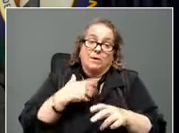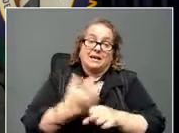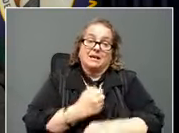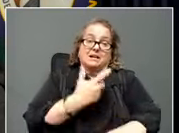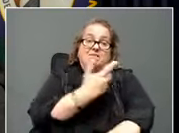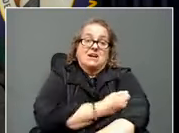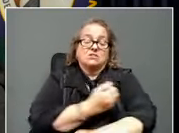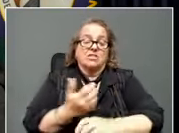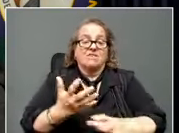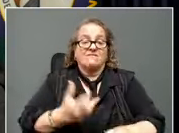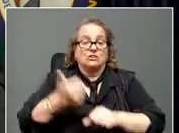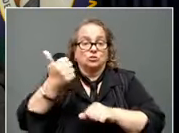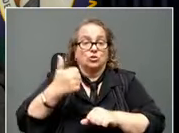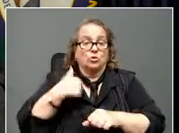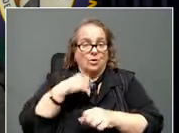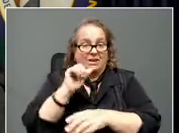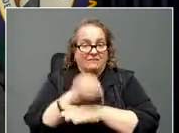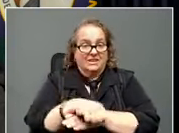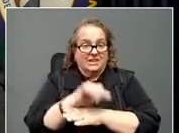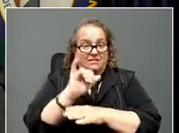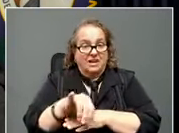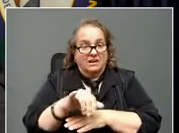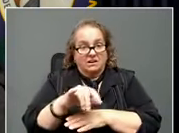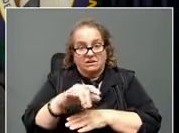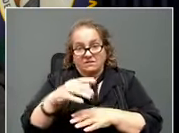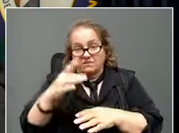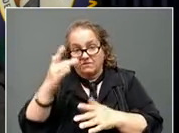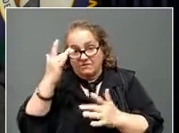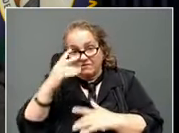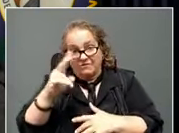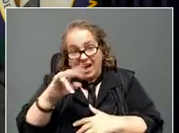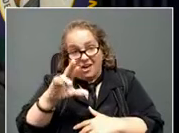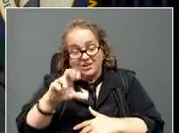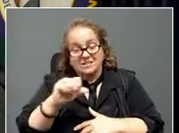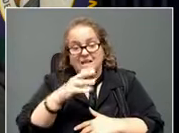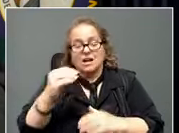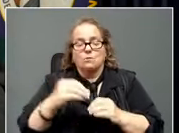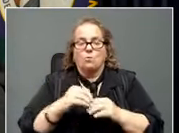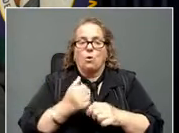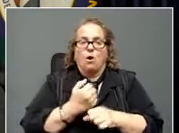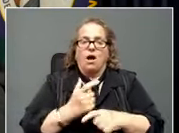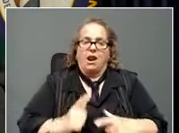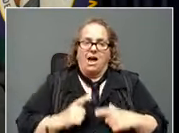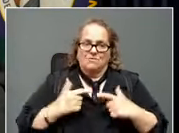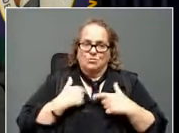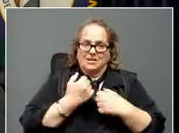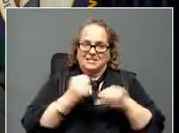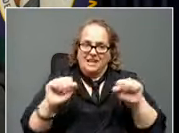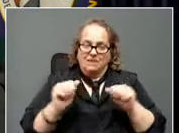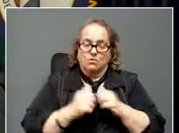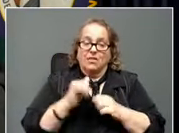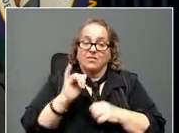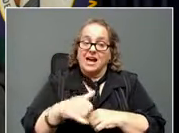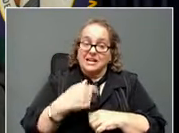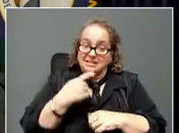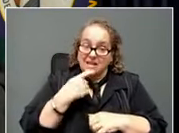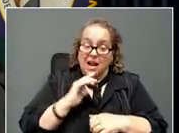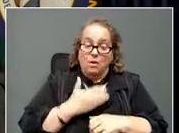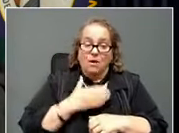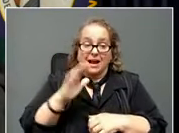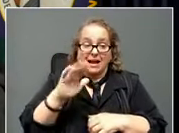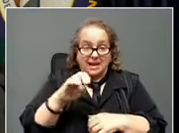faster we defeat this once and for all, and the more lives that we save. With that said, our cases are remaining